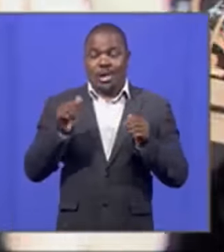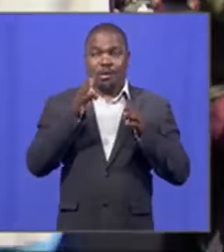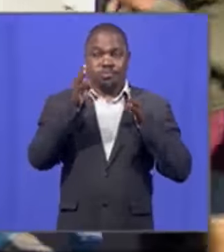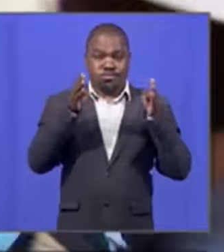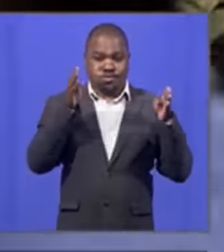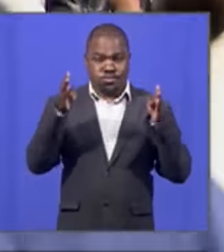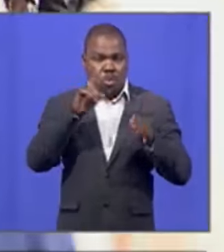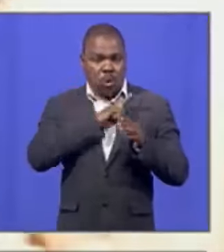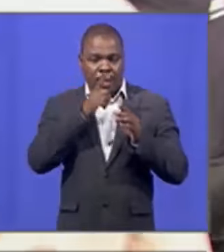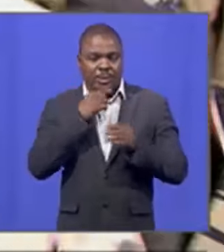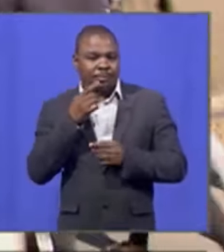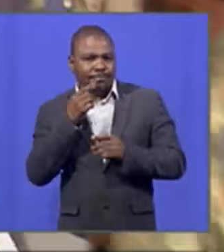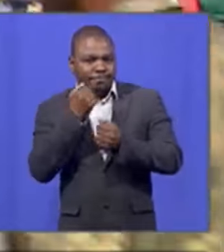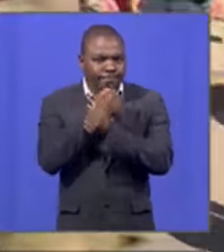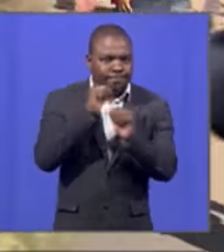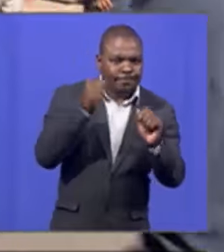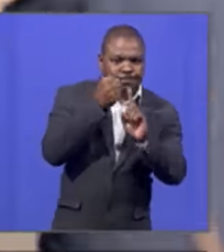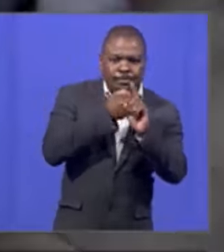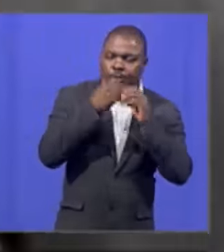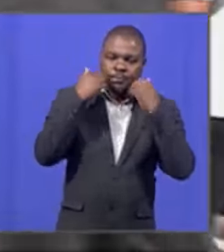pile kgatlhanong le dikgaruru.